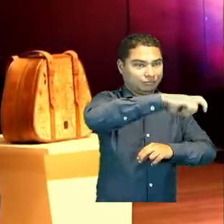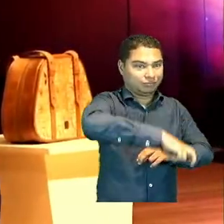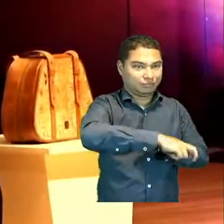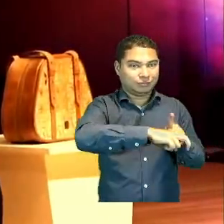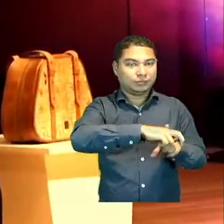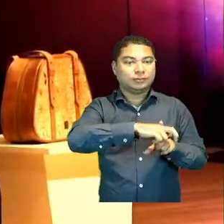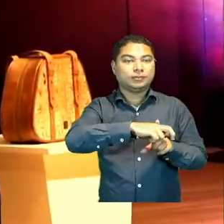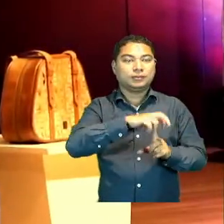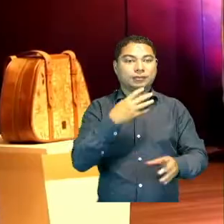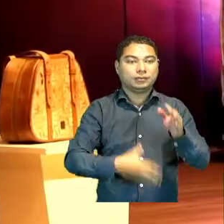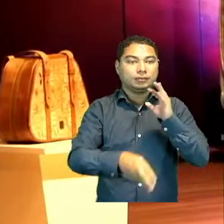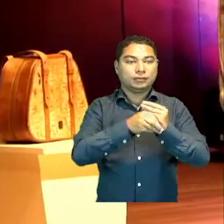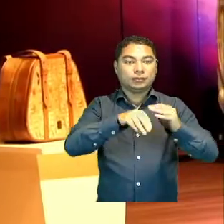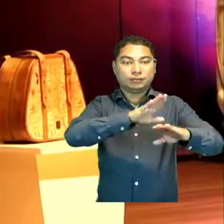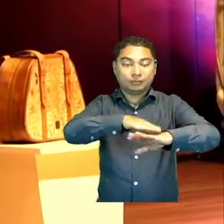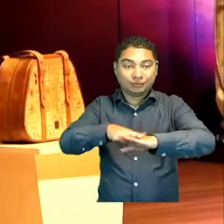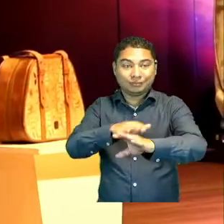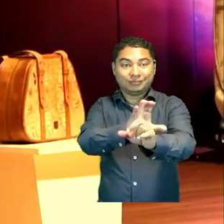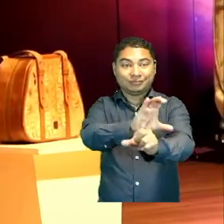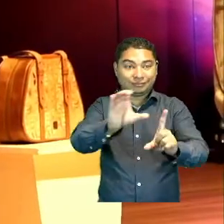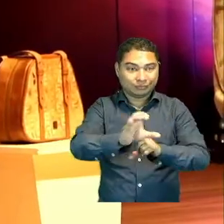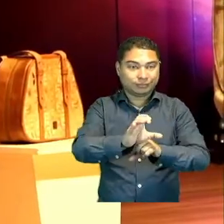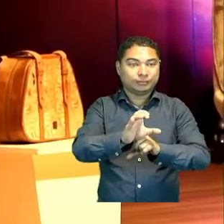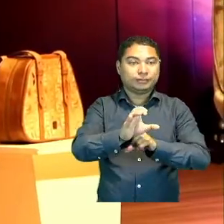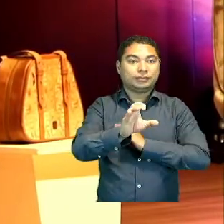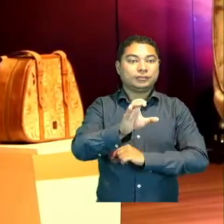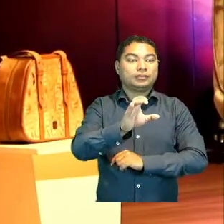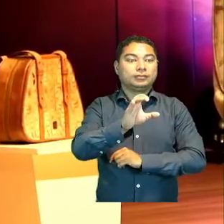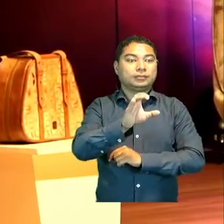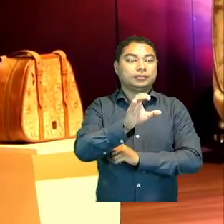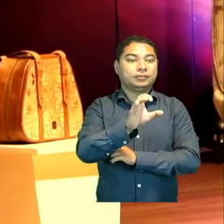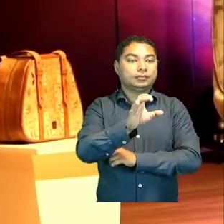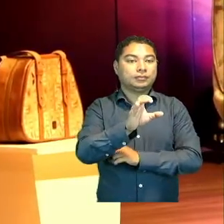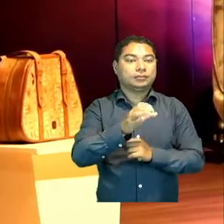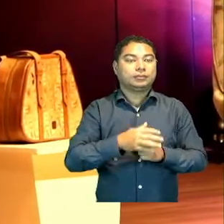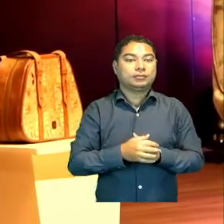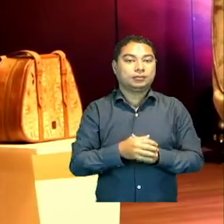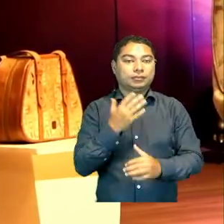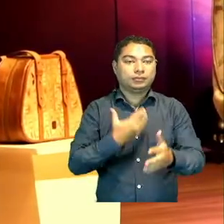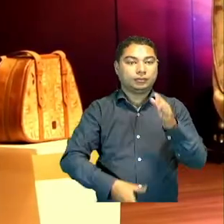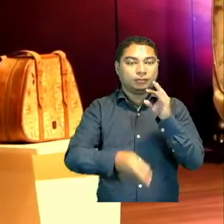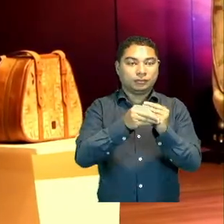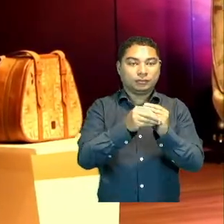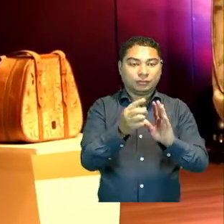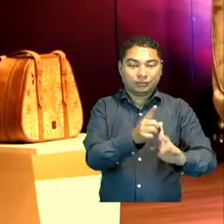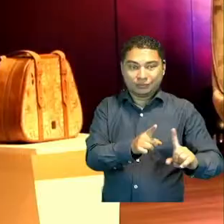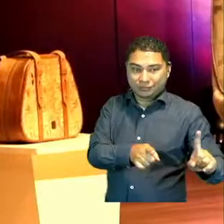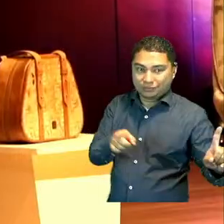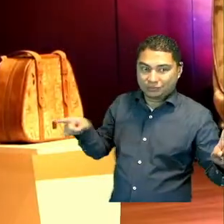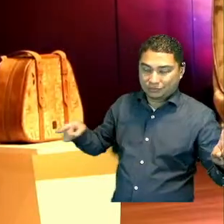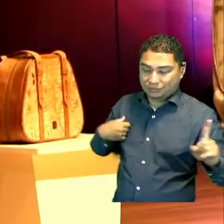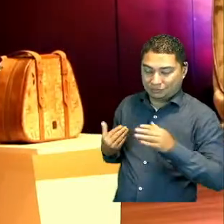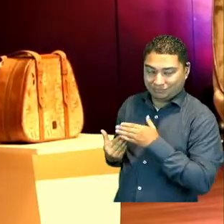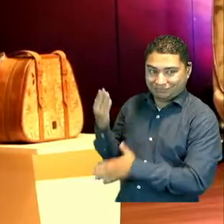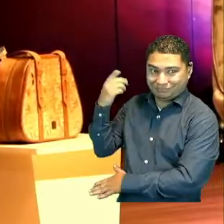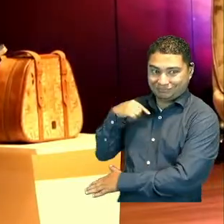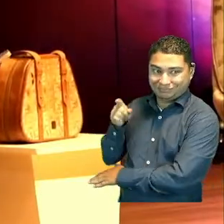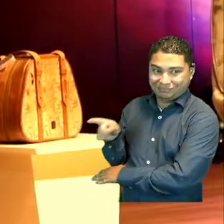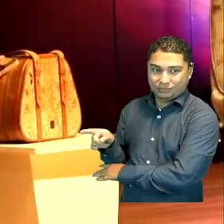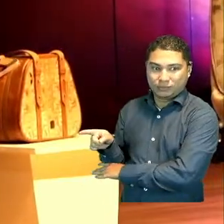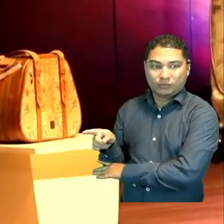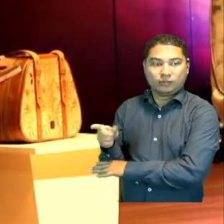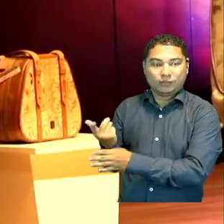Astor Nidia Gongora, our great cultural performer and singer. Now let's start on this side, if we